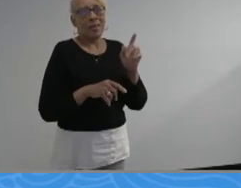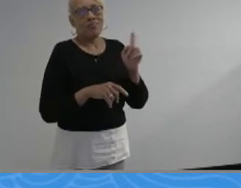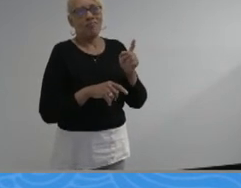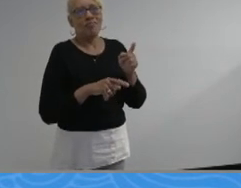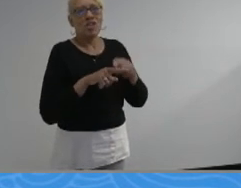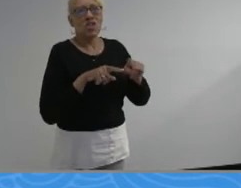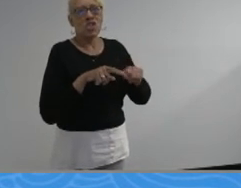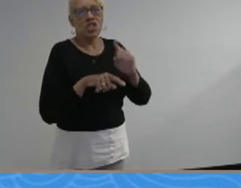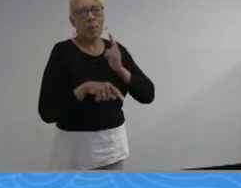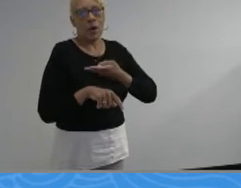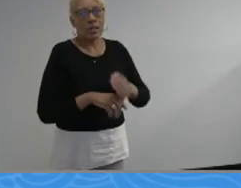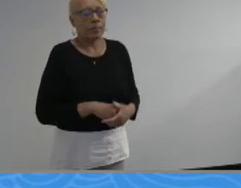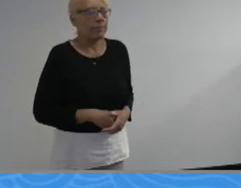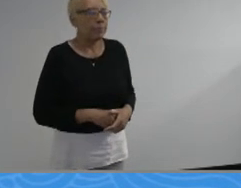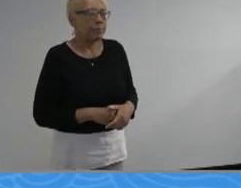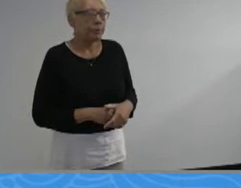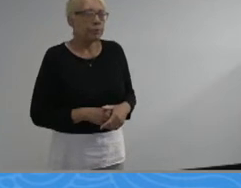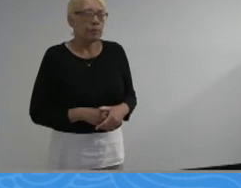You're getting a lot of